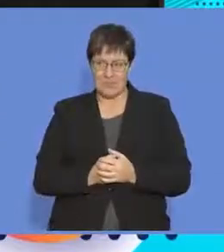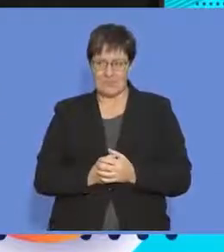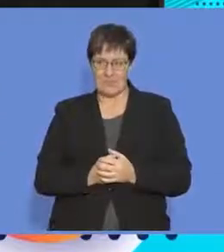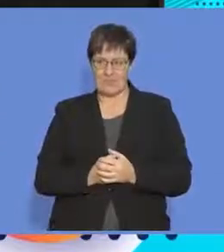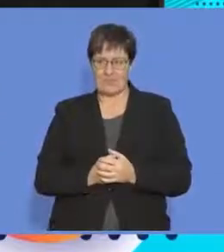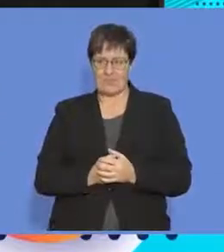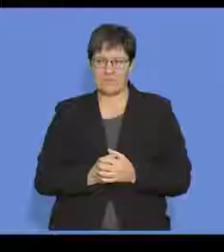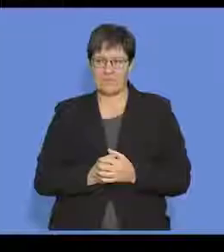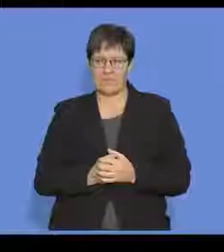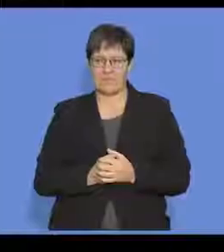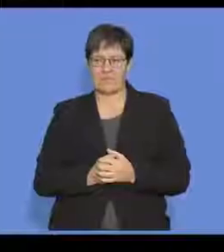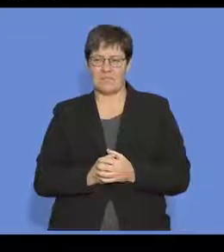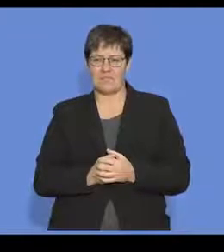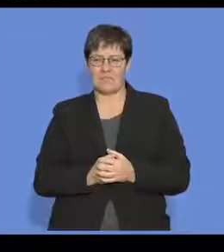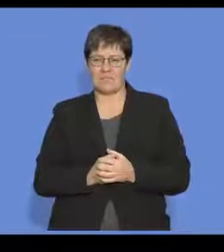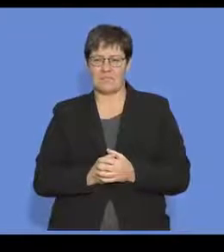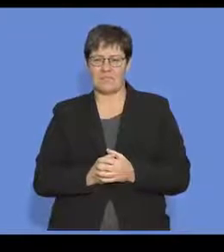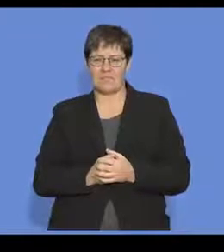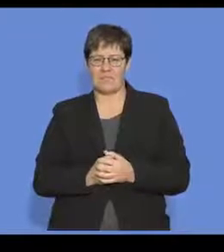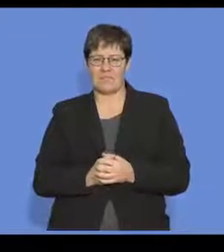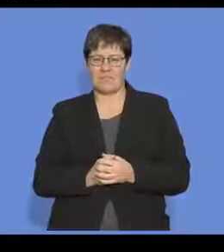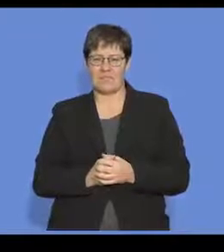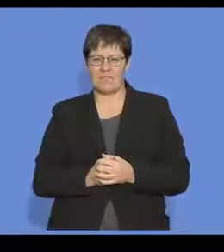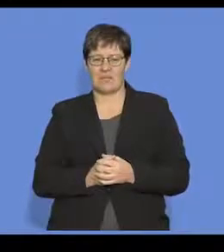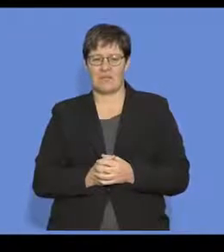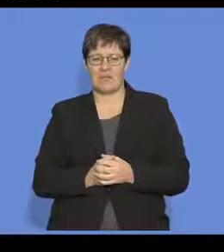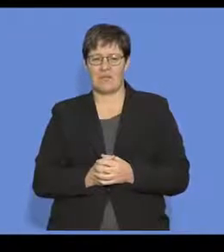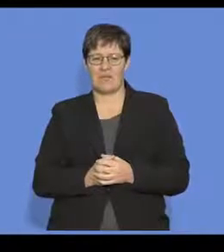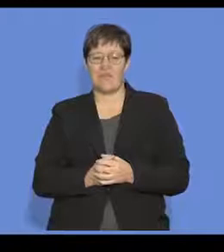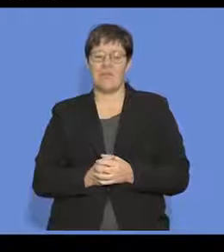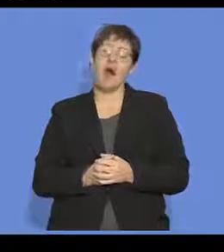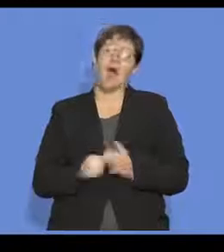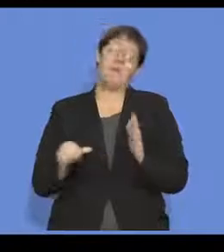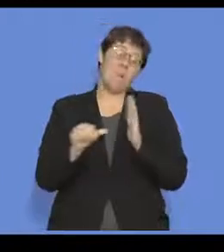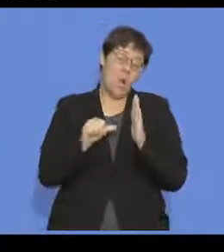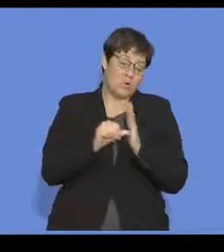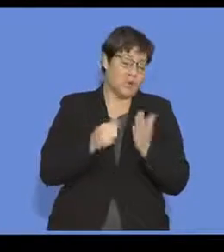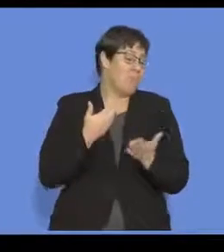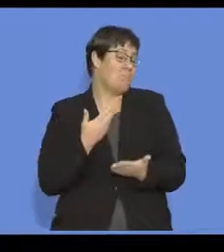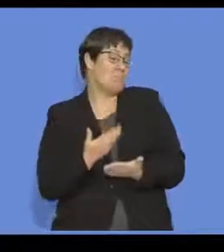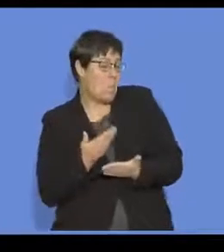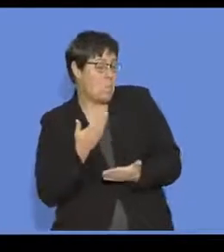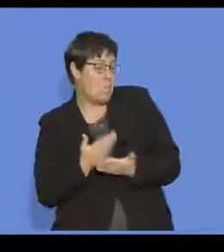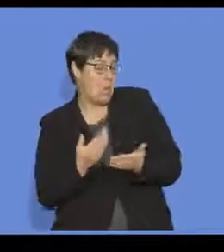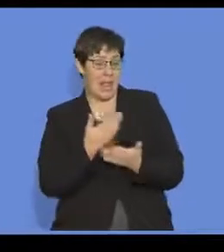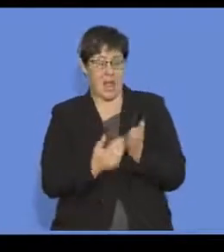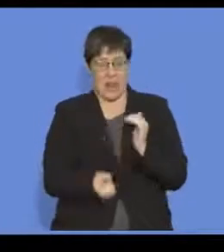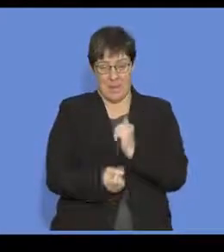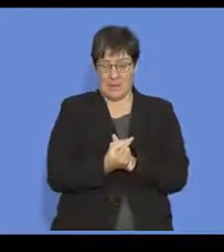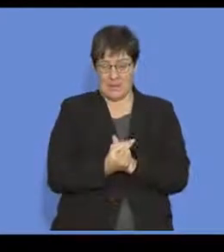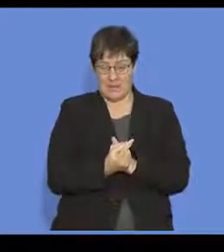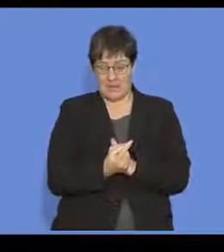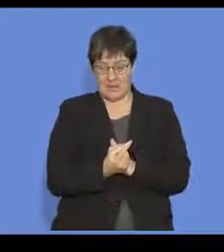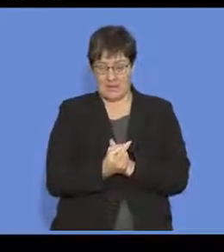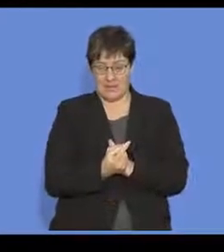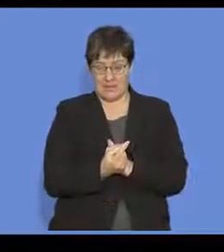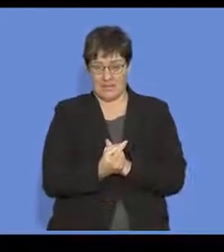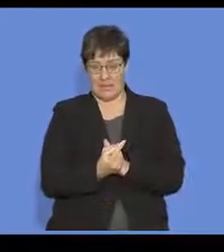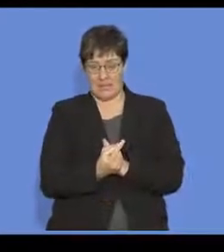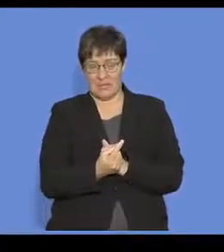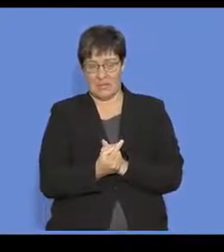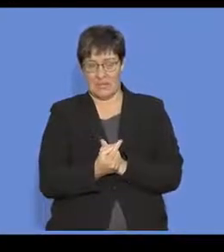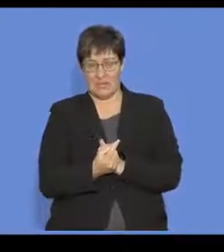So let's see. An important aspect of probability, okay? So probability, we